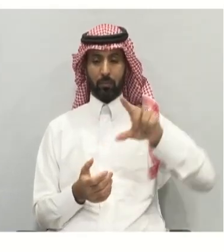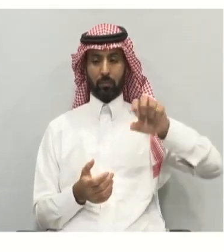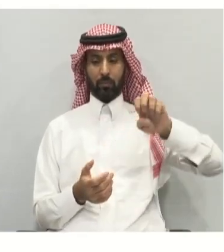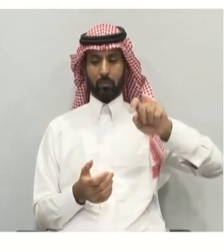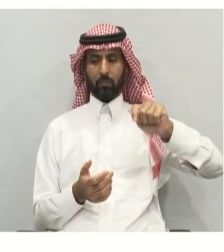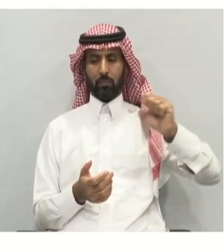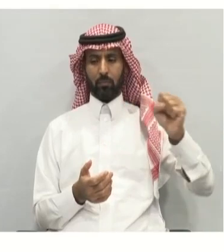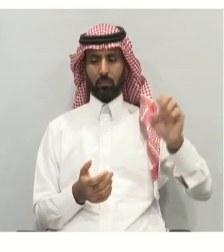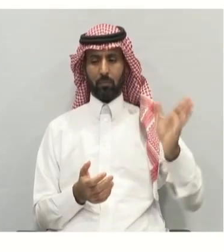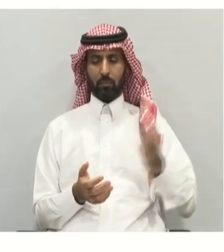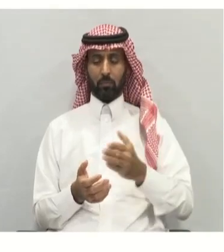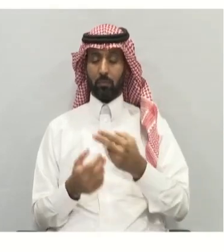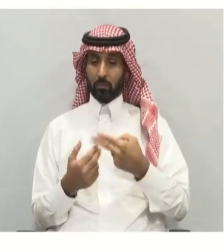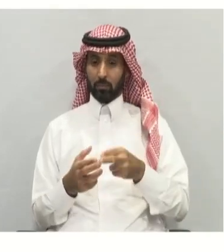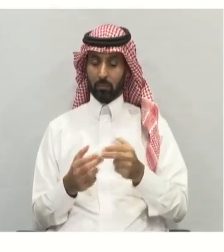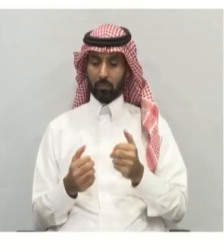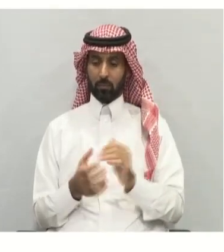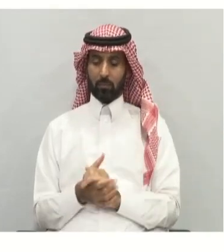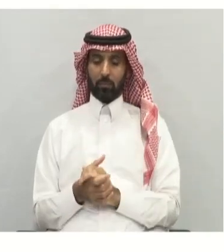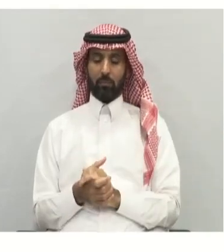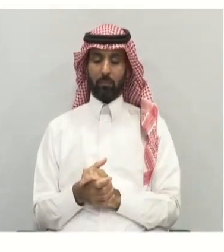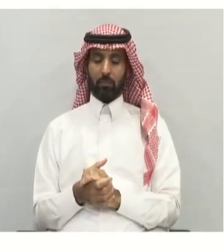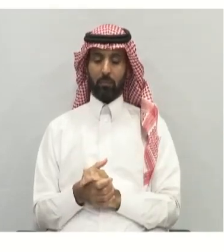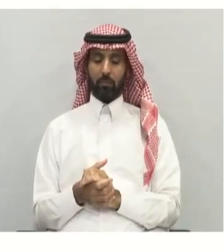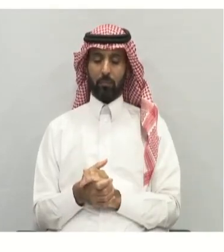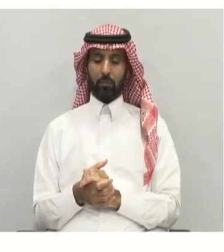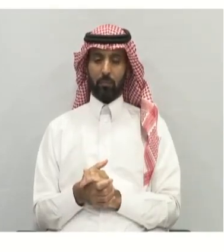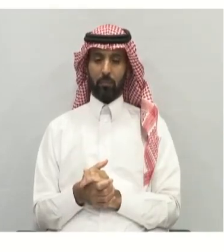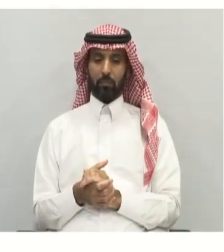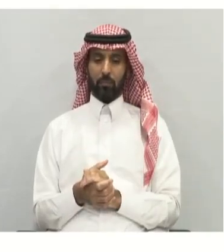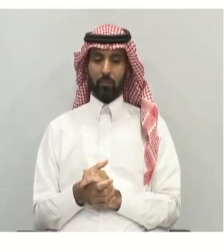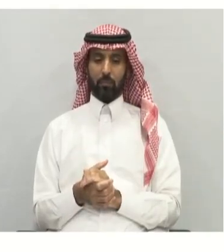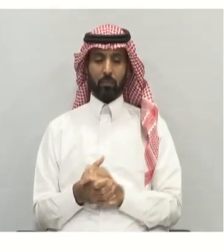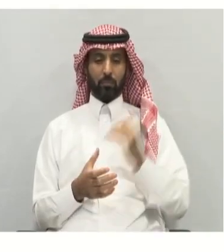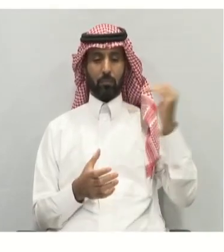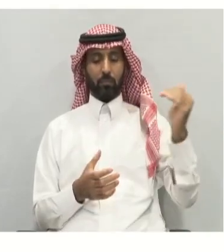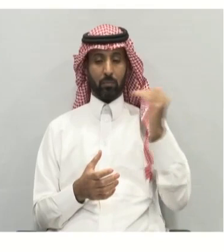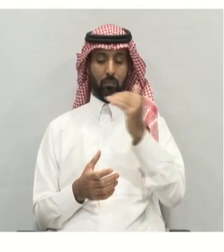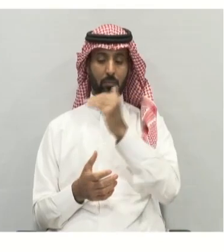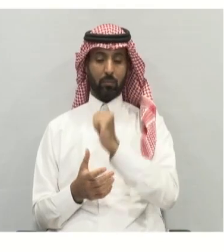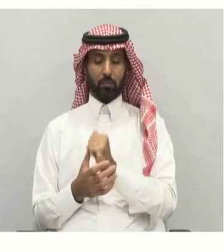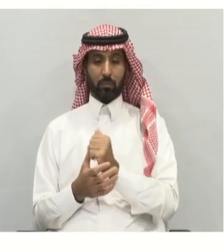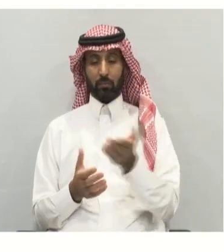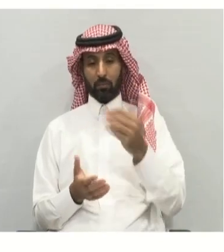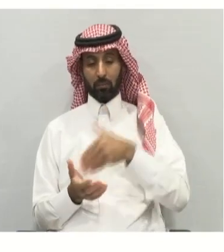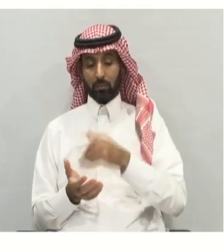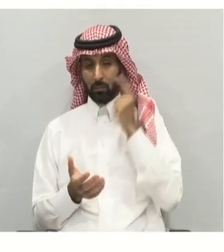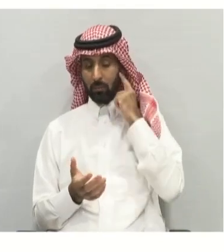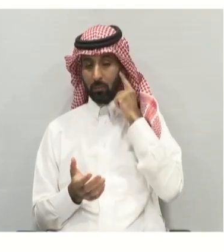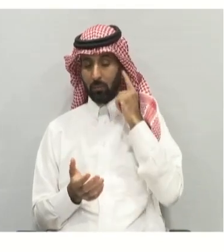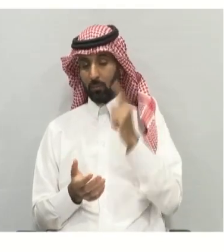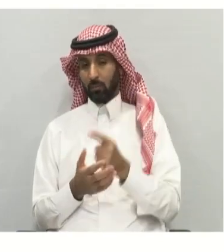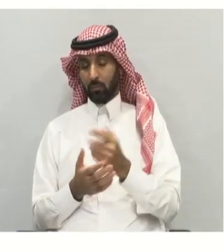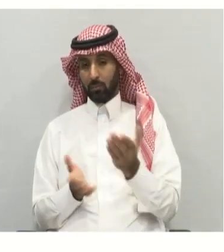the verb to either agree or disagree with the suggestion. Now, after this, we have listened to